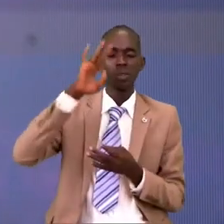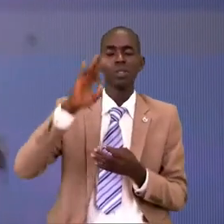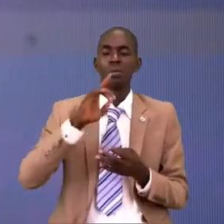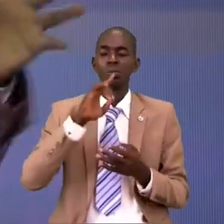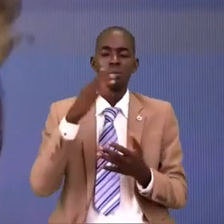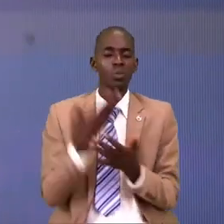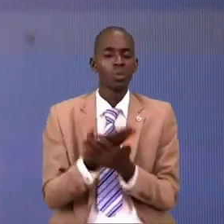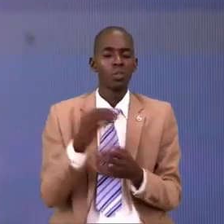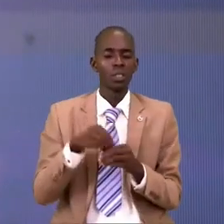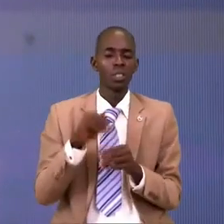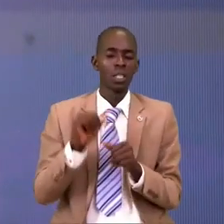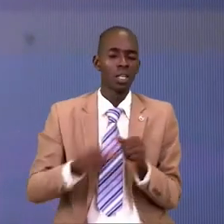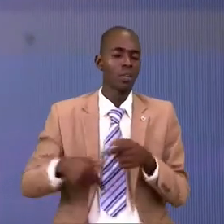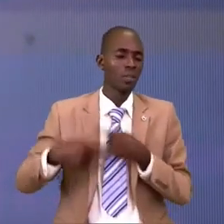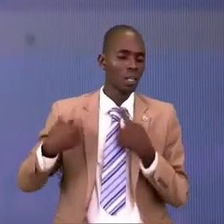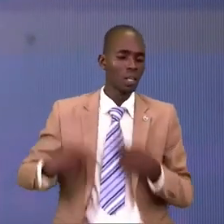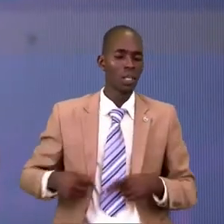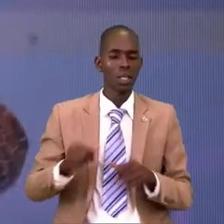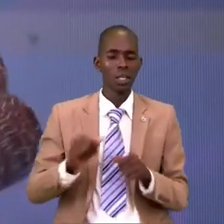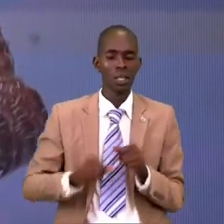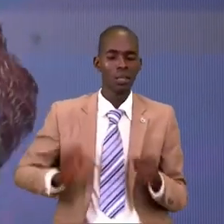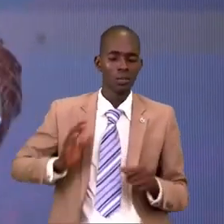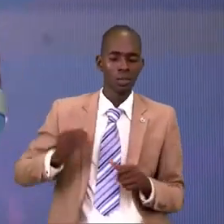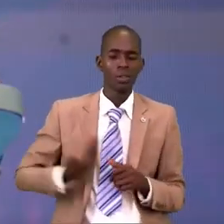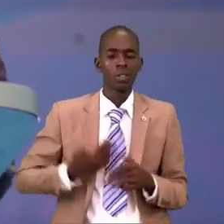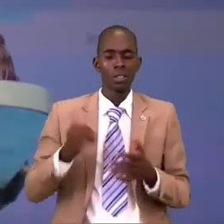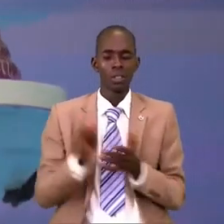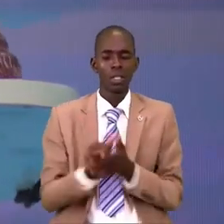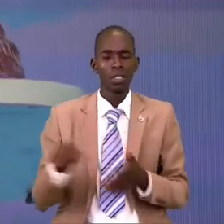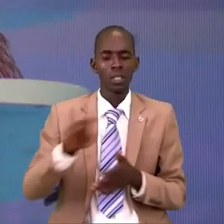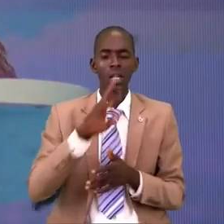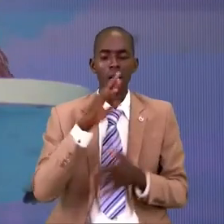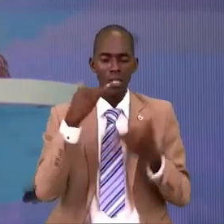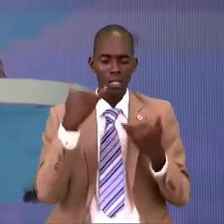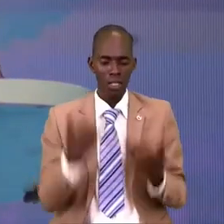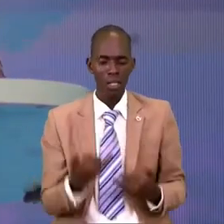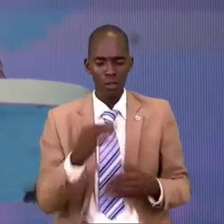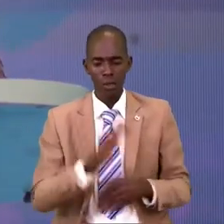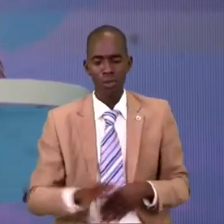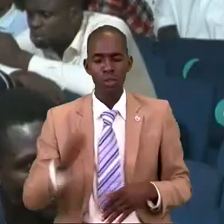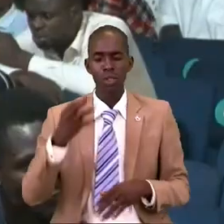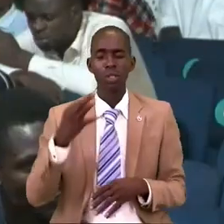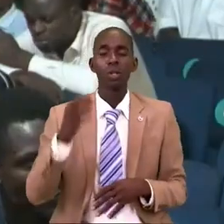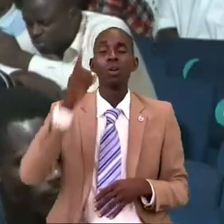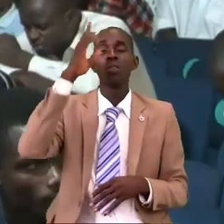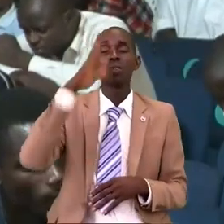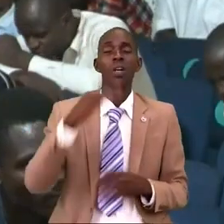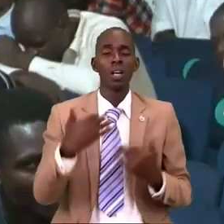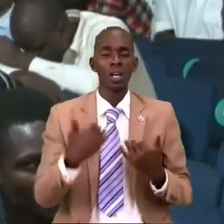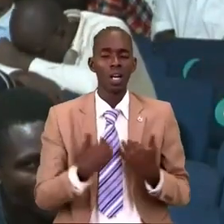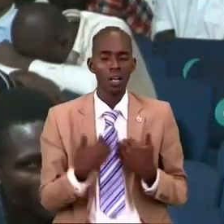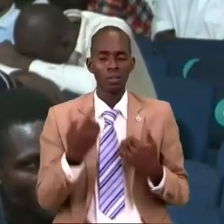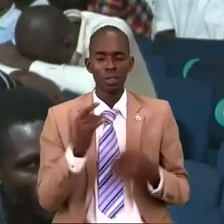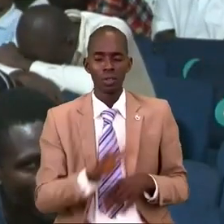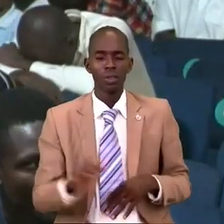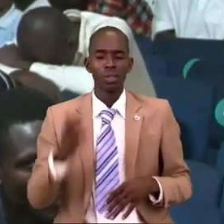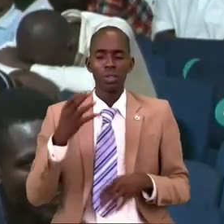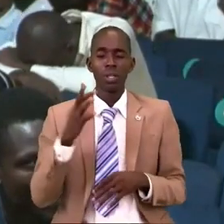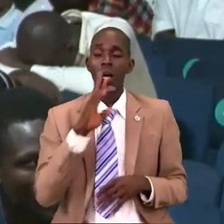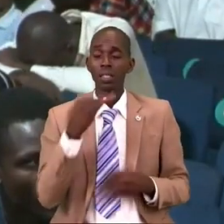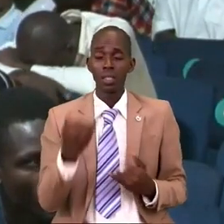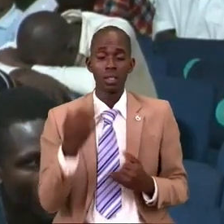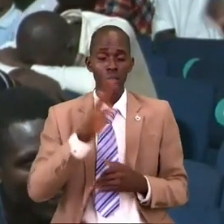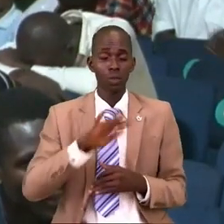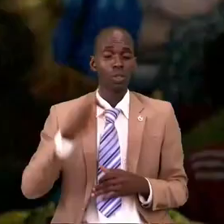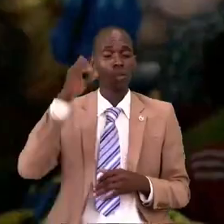now to live in newness of life. Confirm it, Lord, for everyone. In Jesus' name